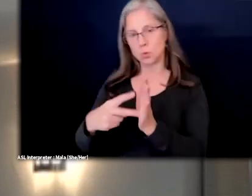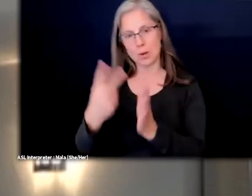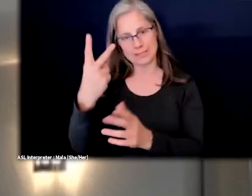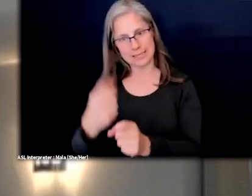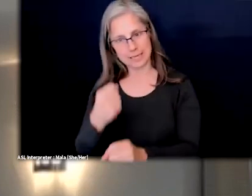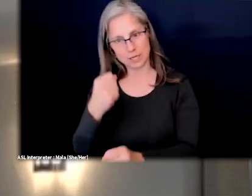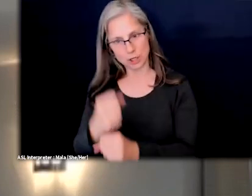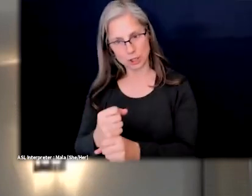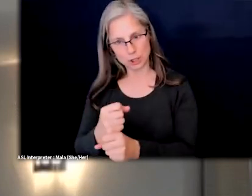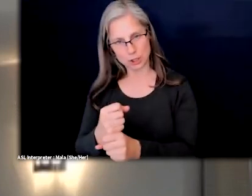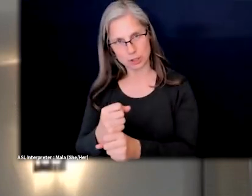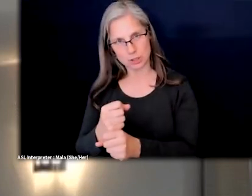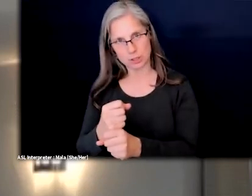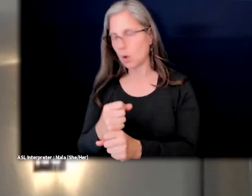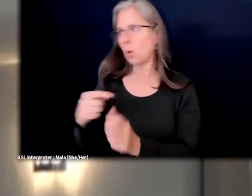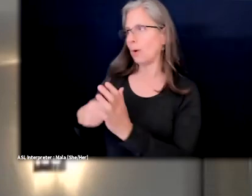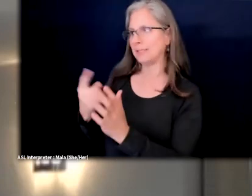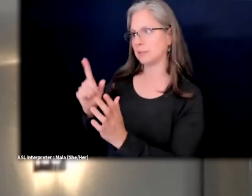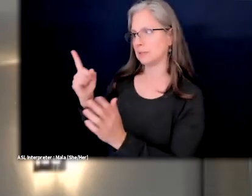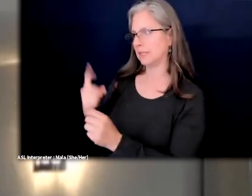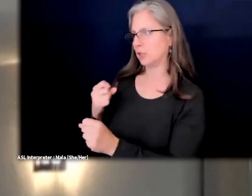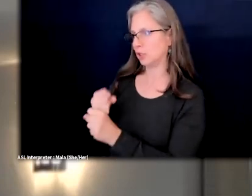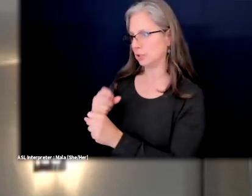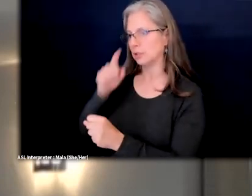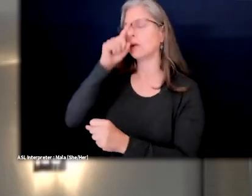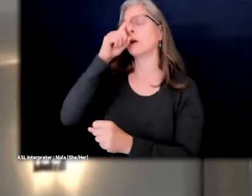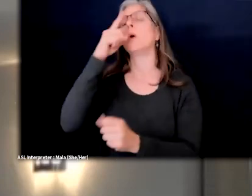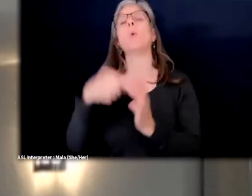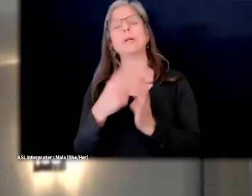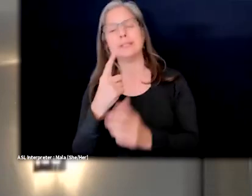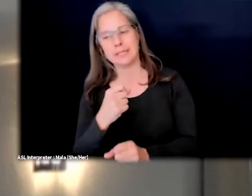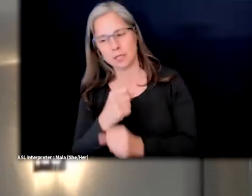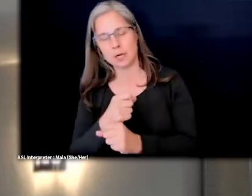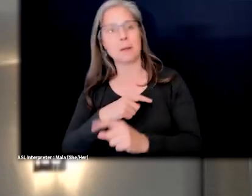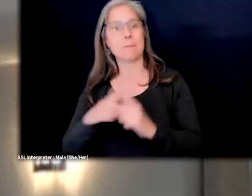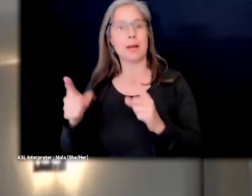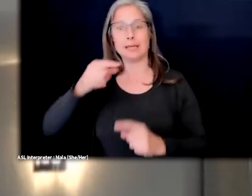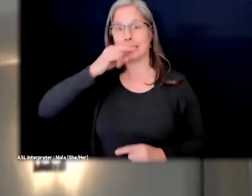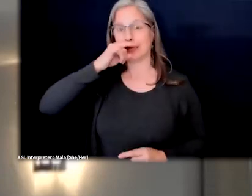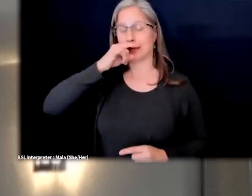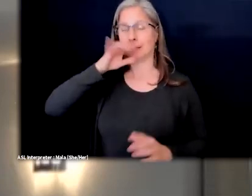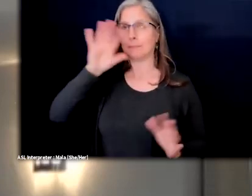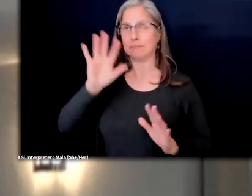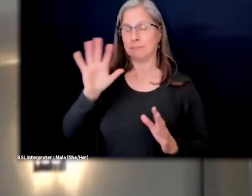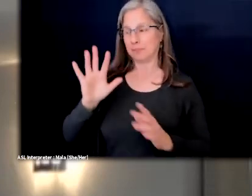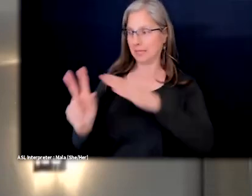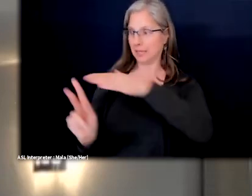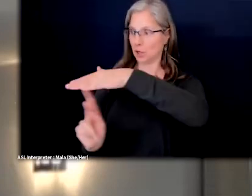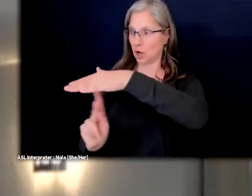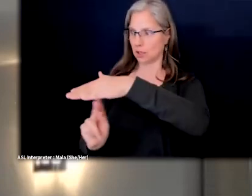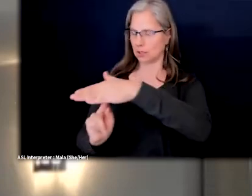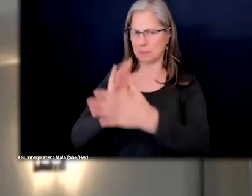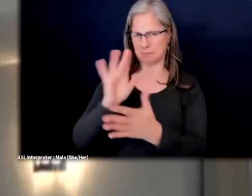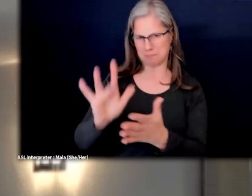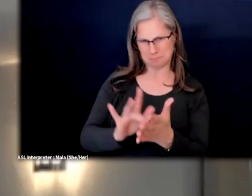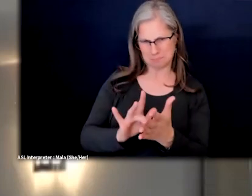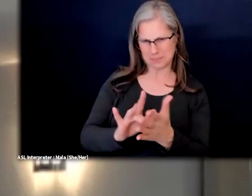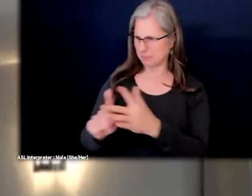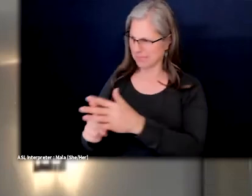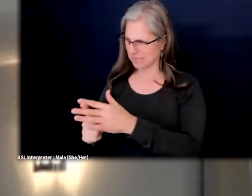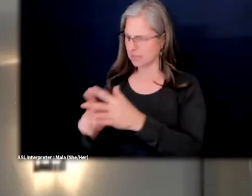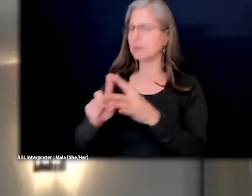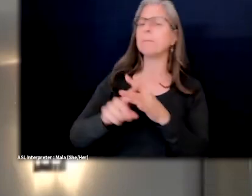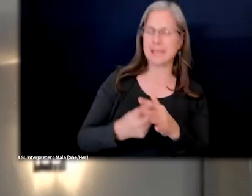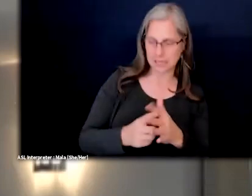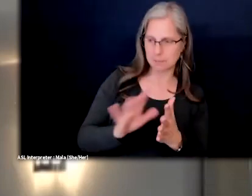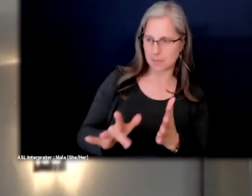year. Once a year. Once a year, Once a right? year. Mm-hmm. But in kindergarten, it's given in the beginning and the middle. Mm-hmm. So it's in the